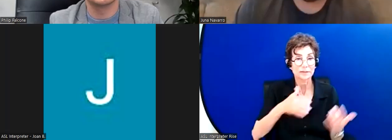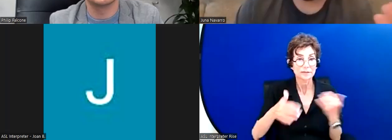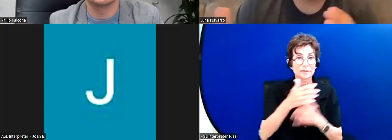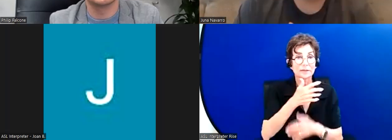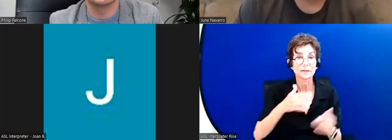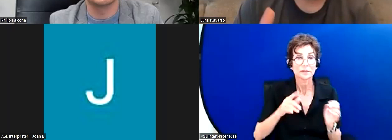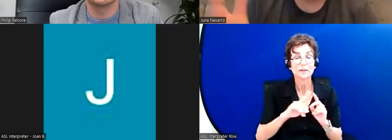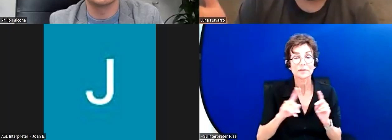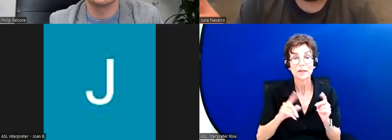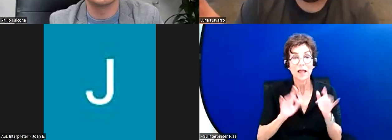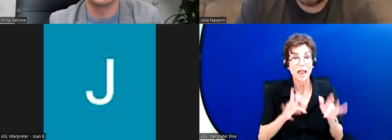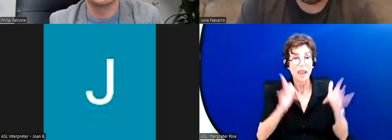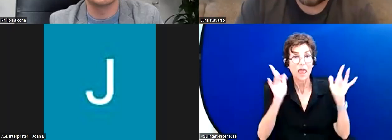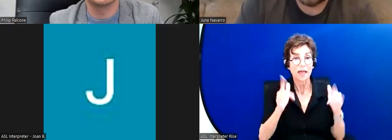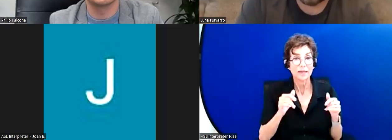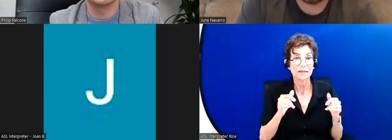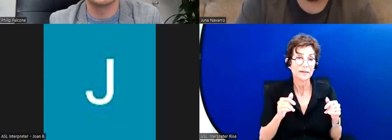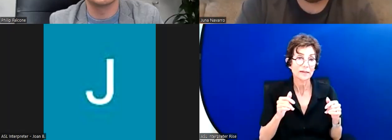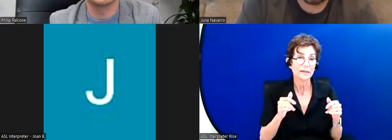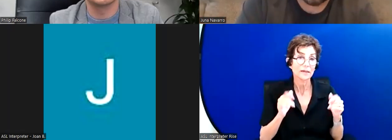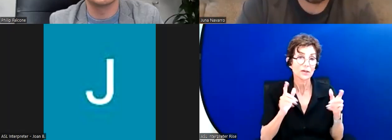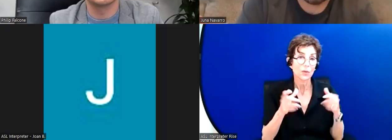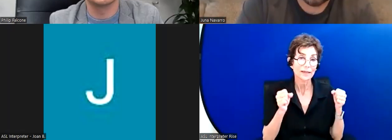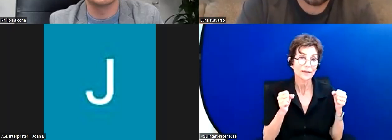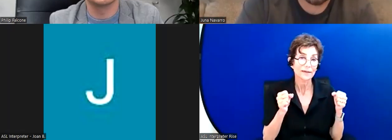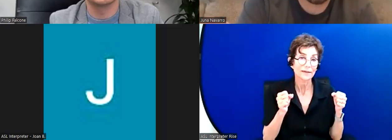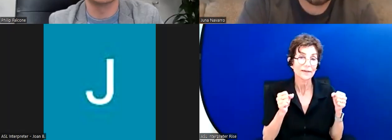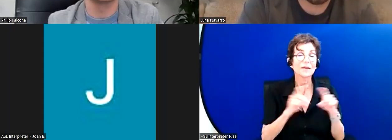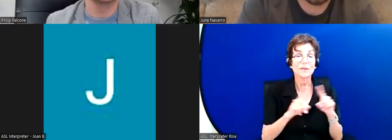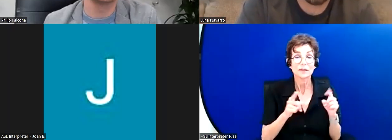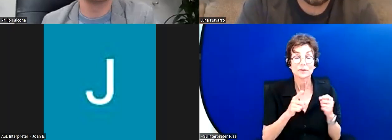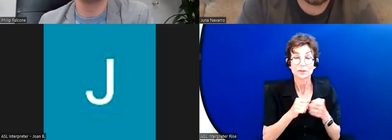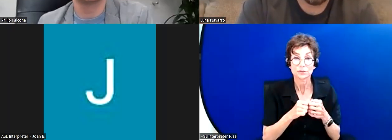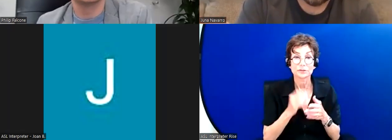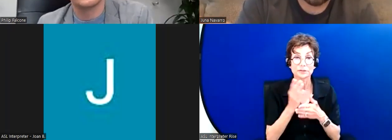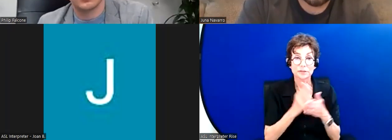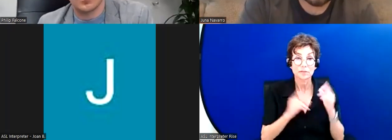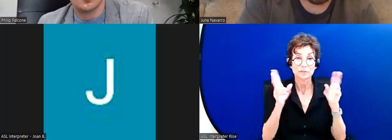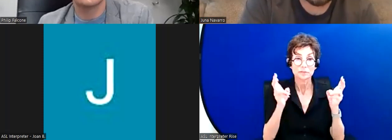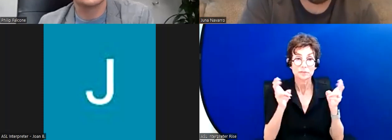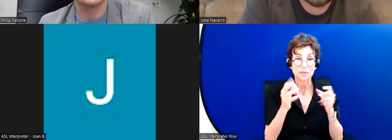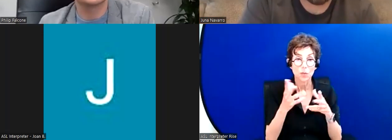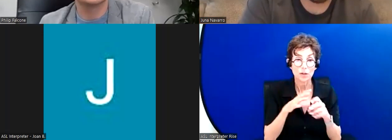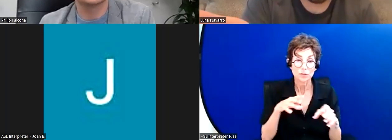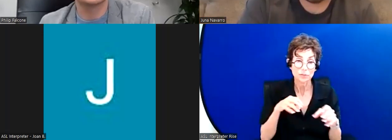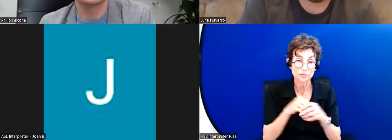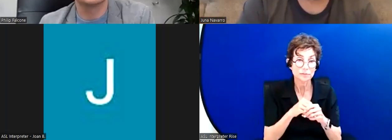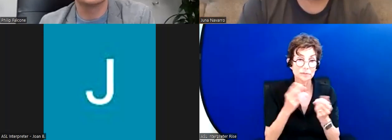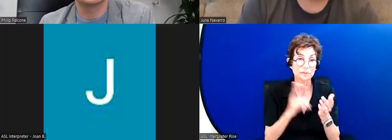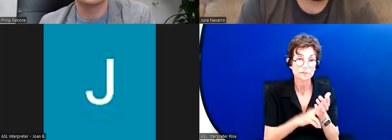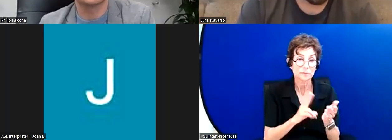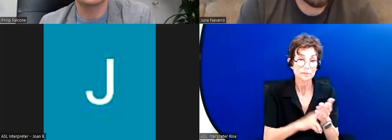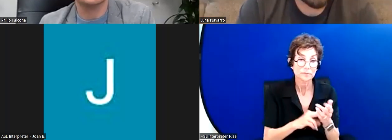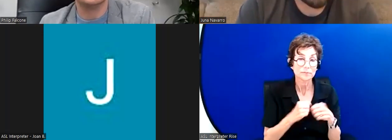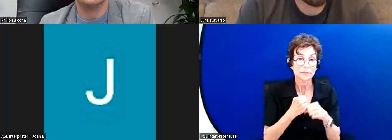it too complex. But if there are concerns or topics that you really want to include in these contracts, make it clear prior to even starting any